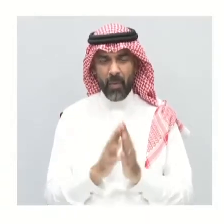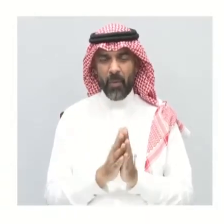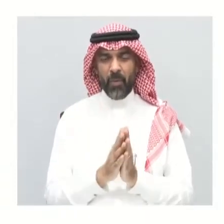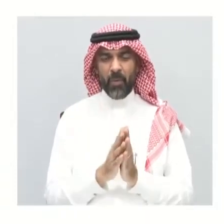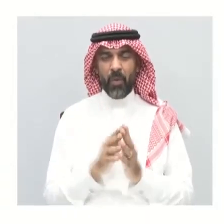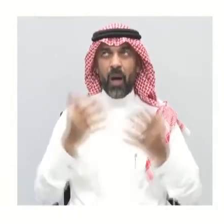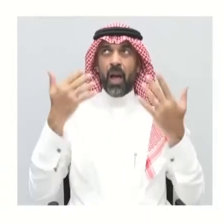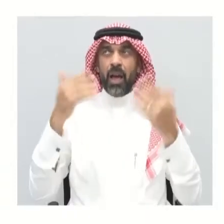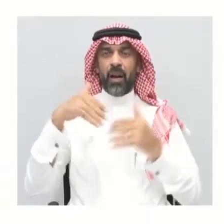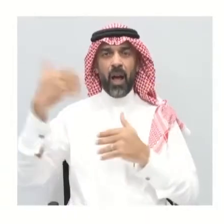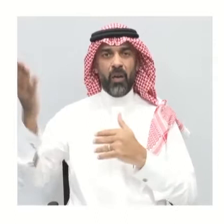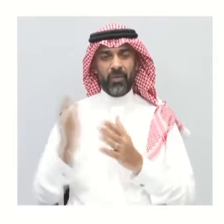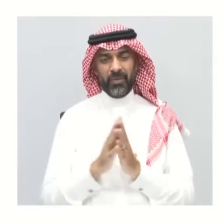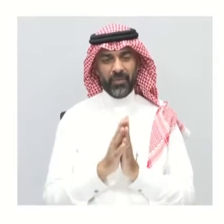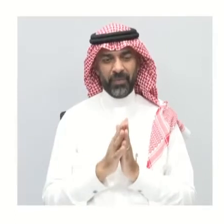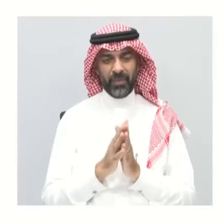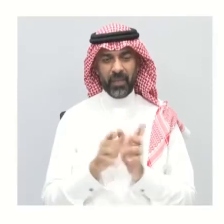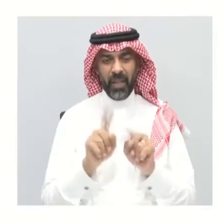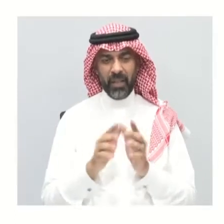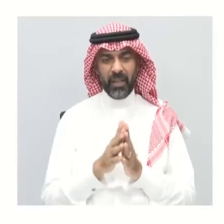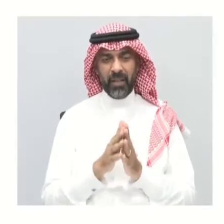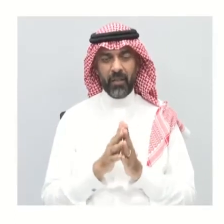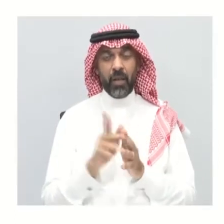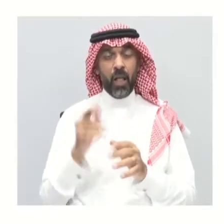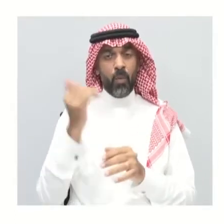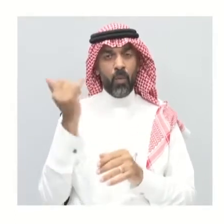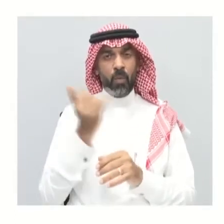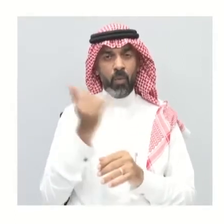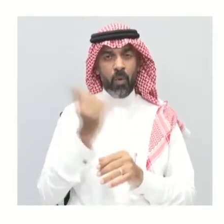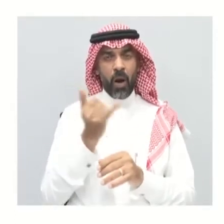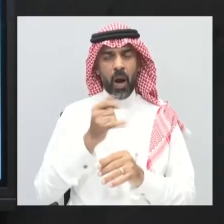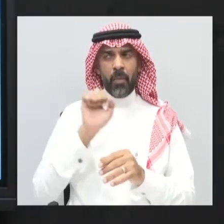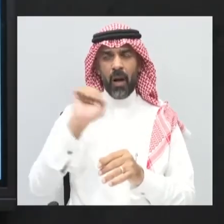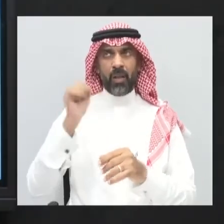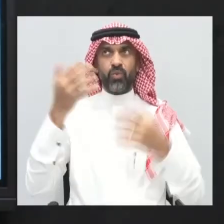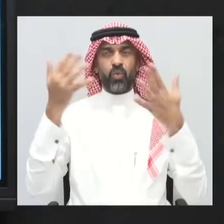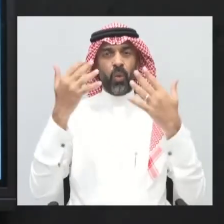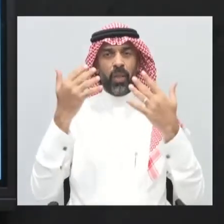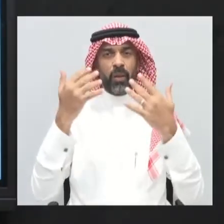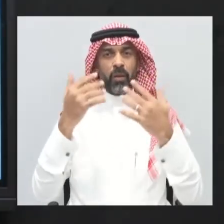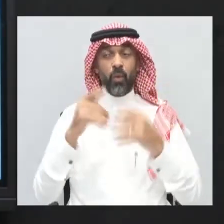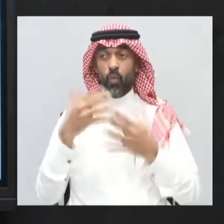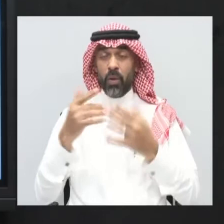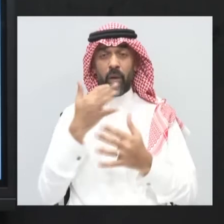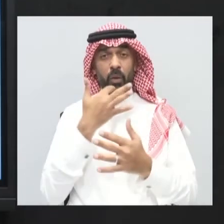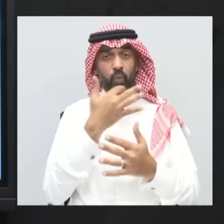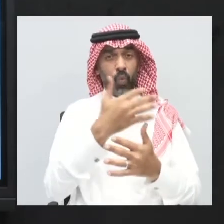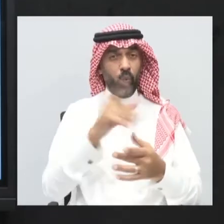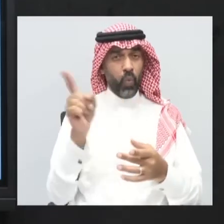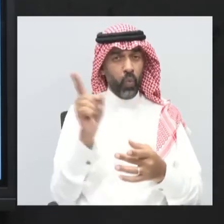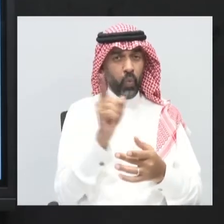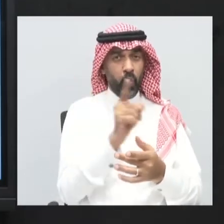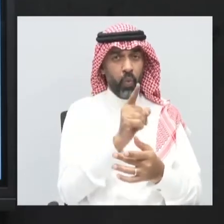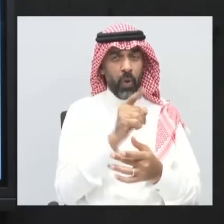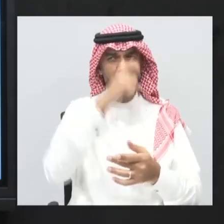weather. Also, one thing that's very important about weather, does it stay the same? Is